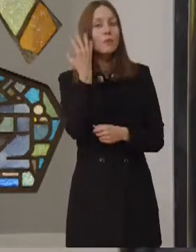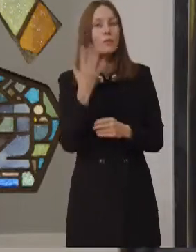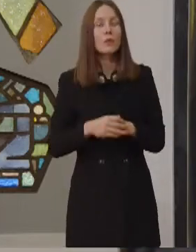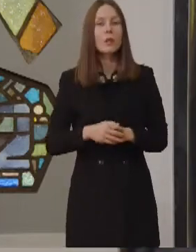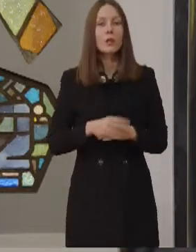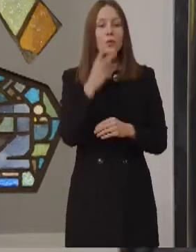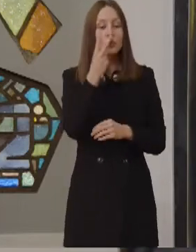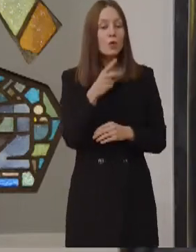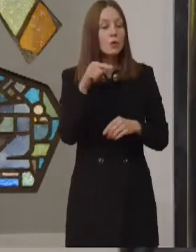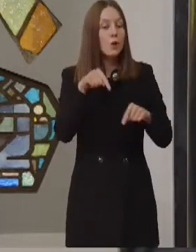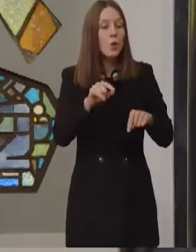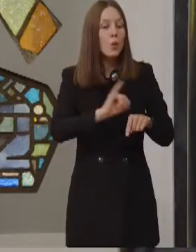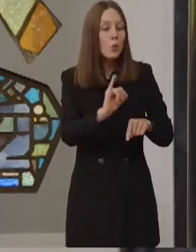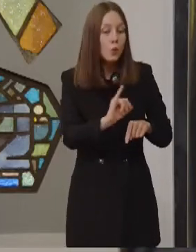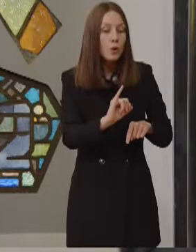Don't you see a conflict here?